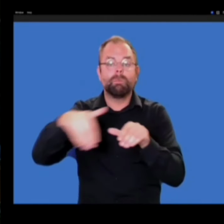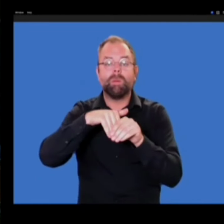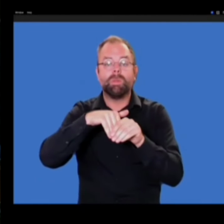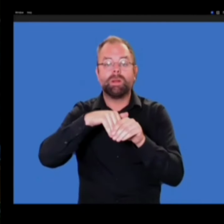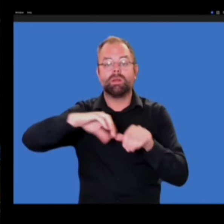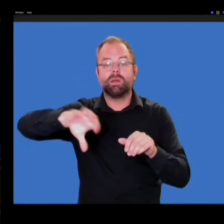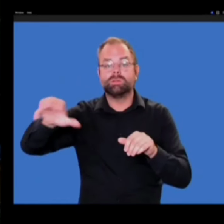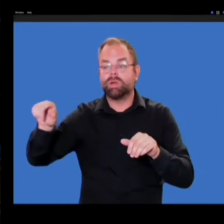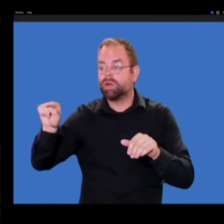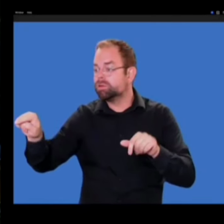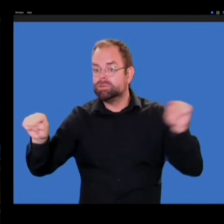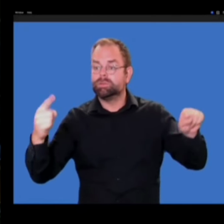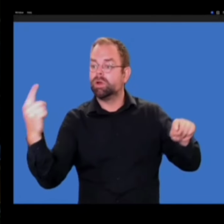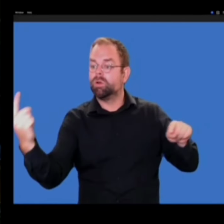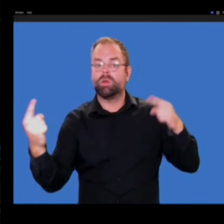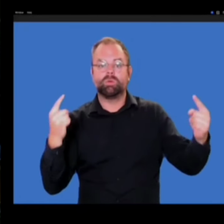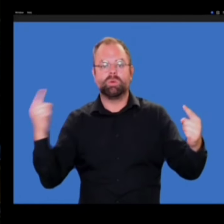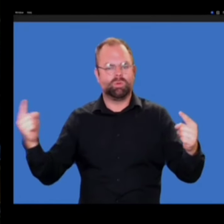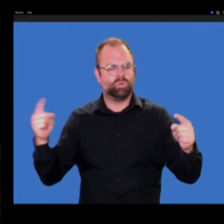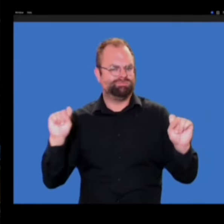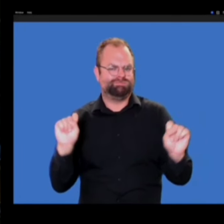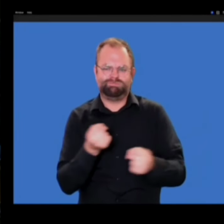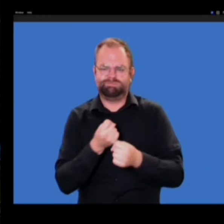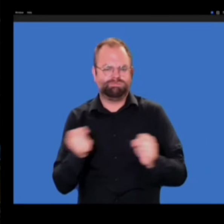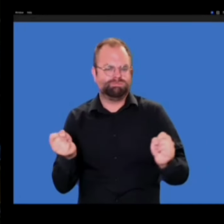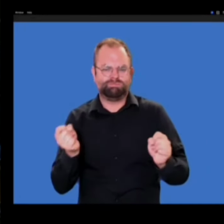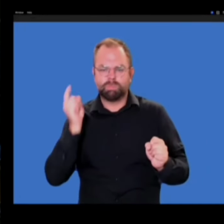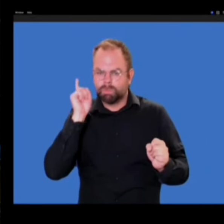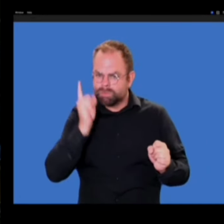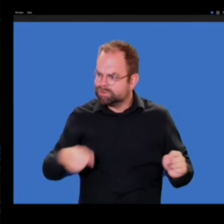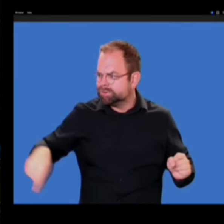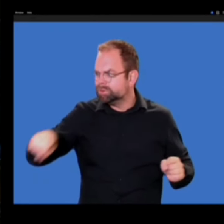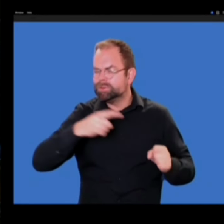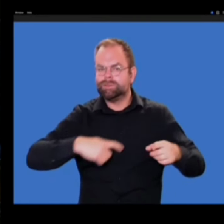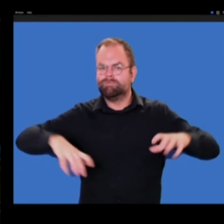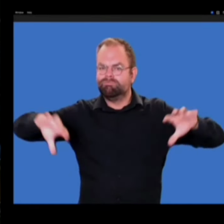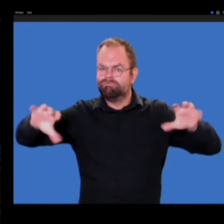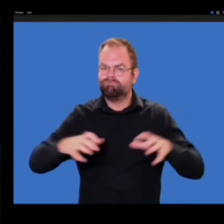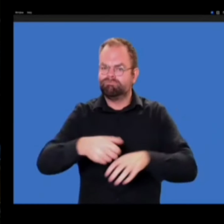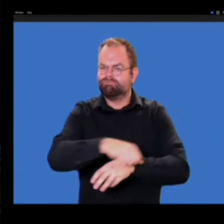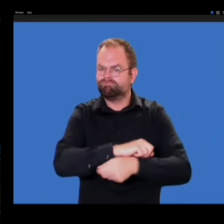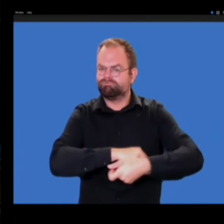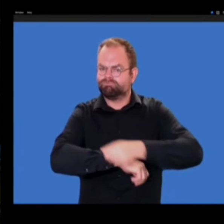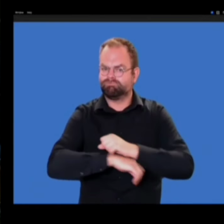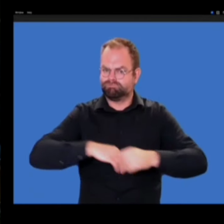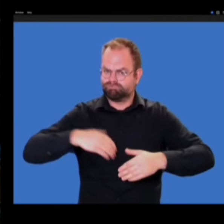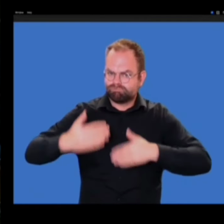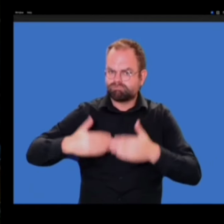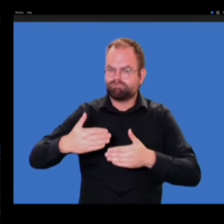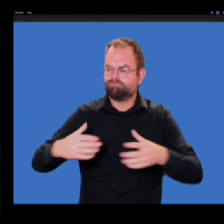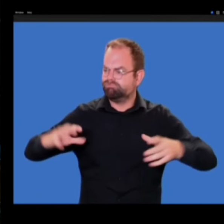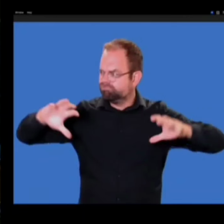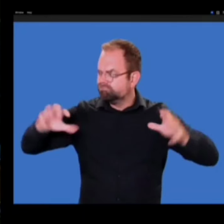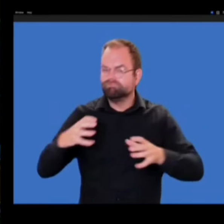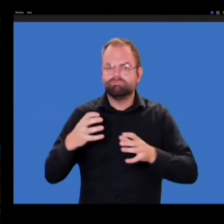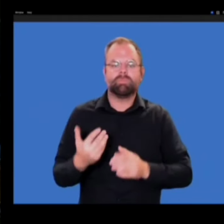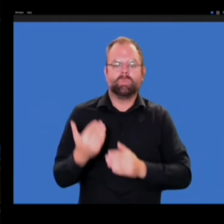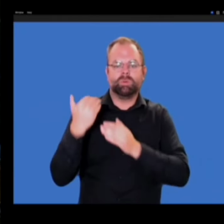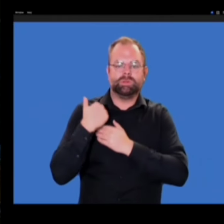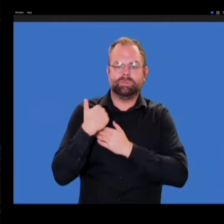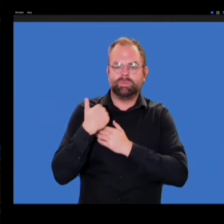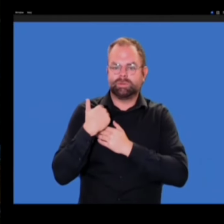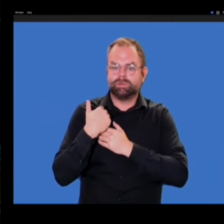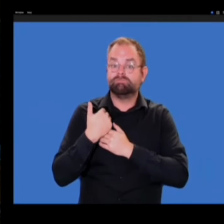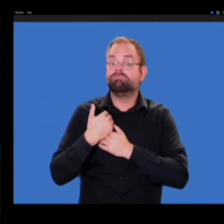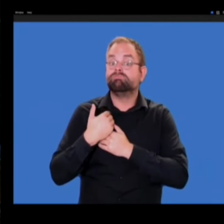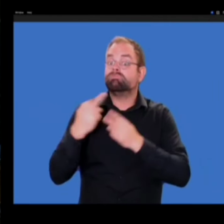Sierra Leone, as a small but steadfast member of the United Nations, has experienced the consequences of